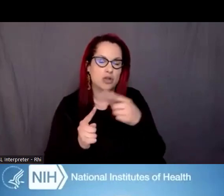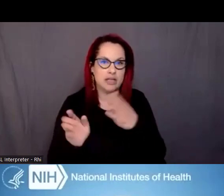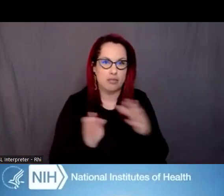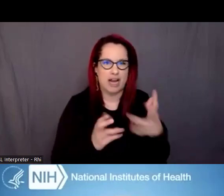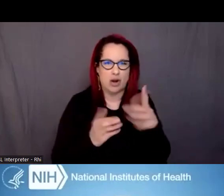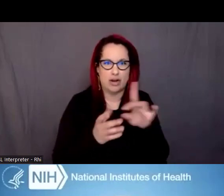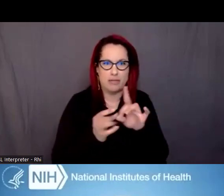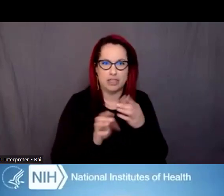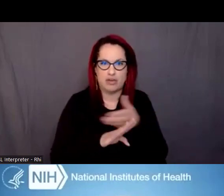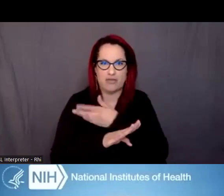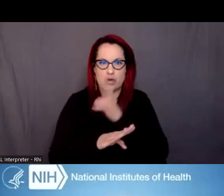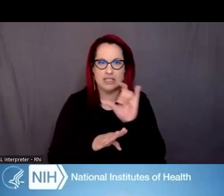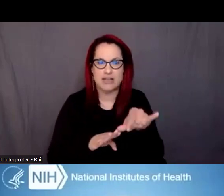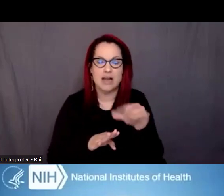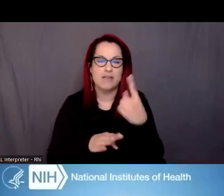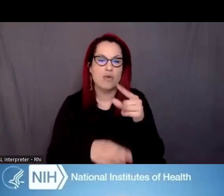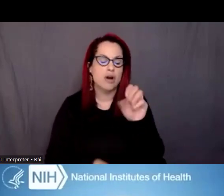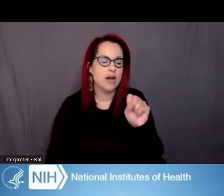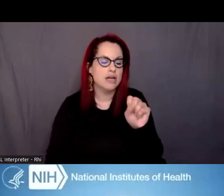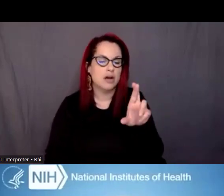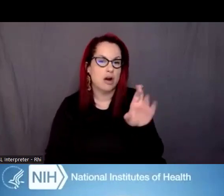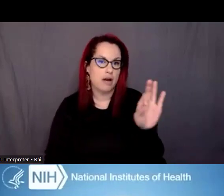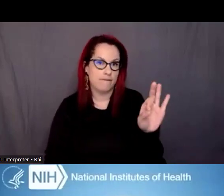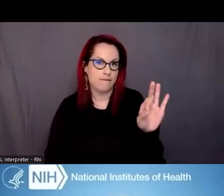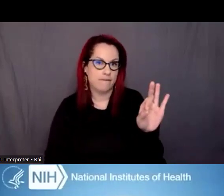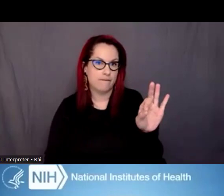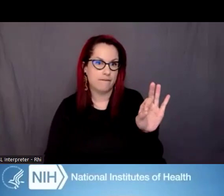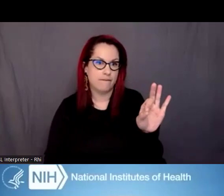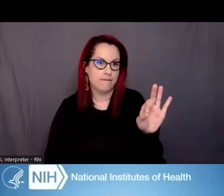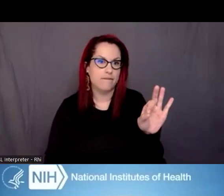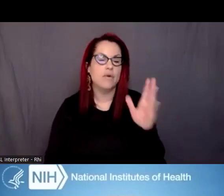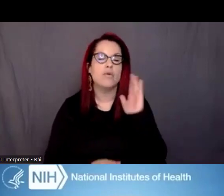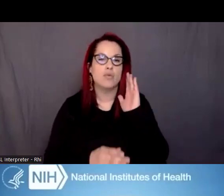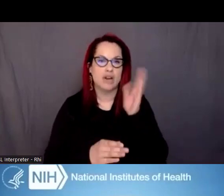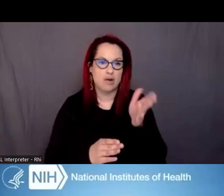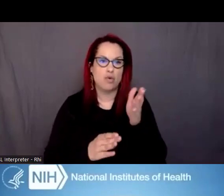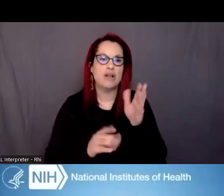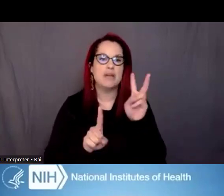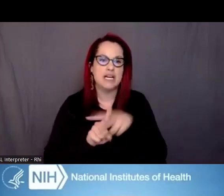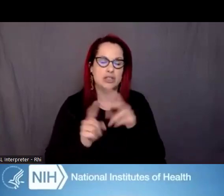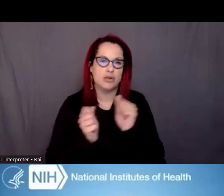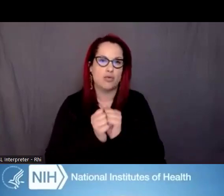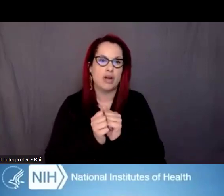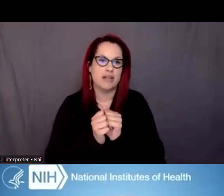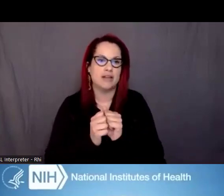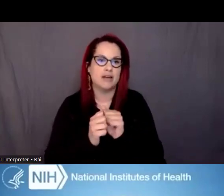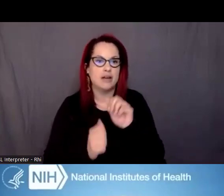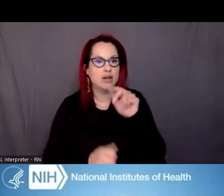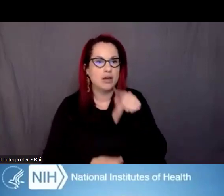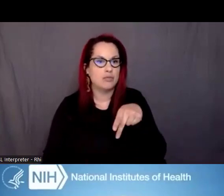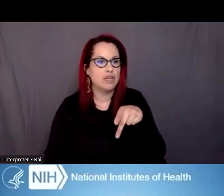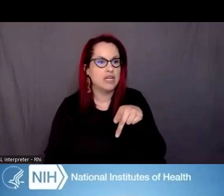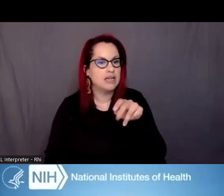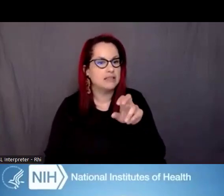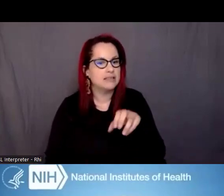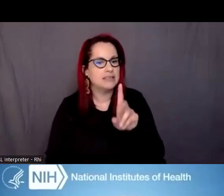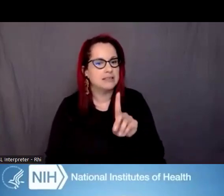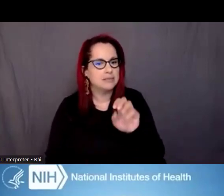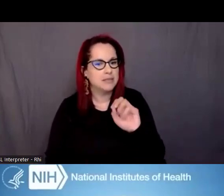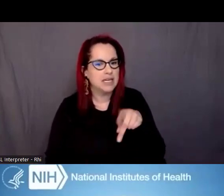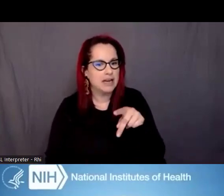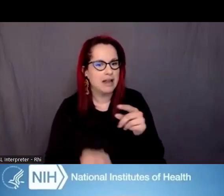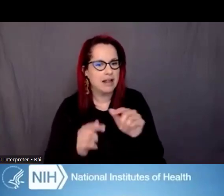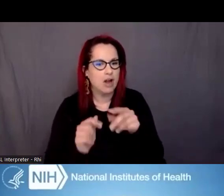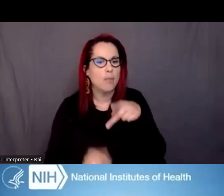is that for SRF, they will be issued with PEDP language. And Lori, this one I think is also